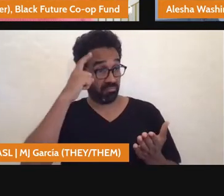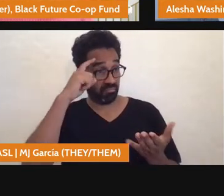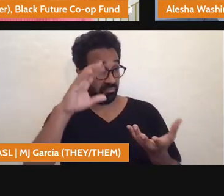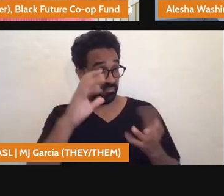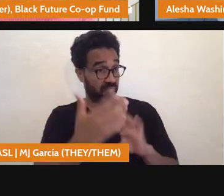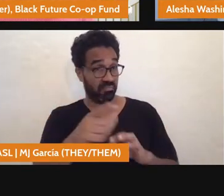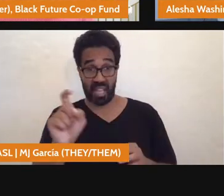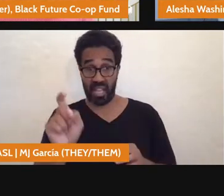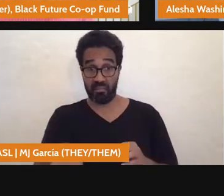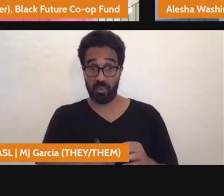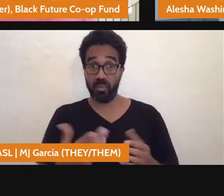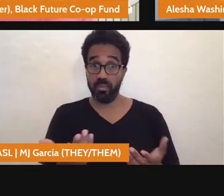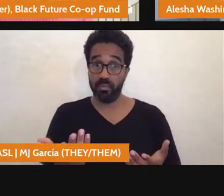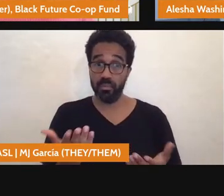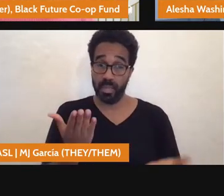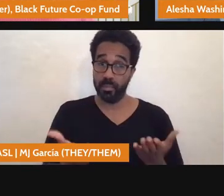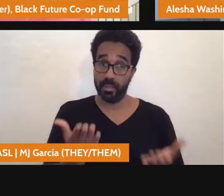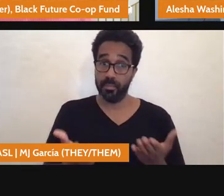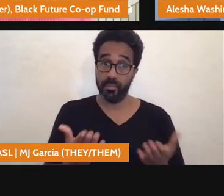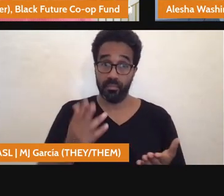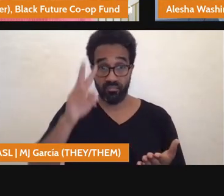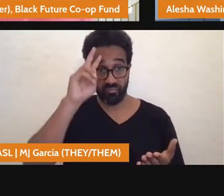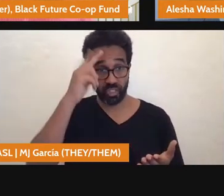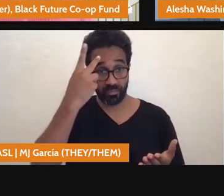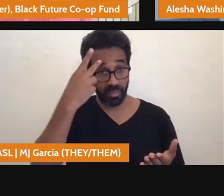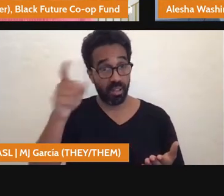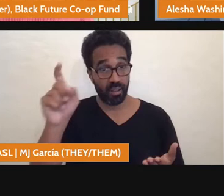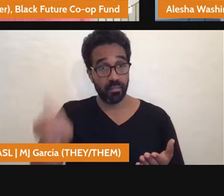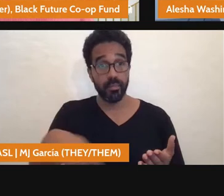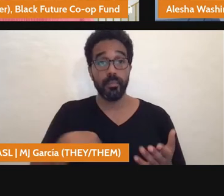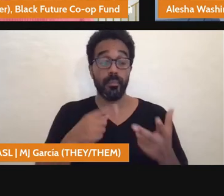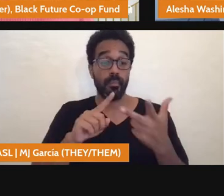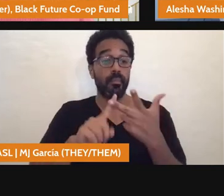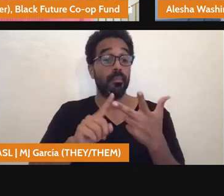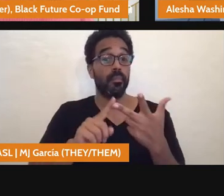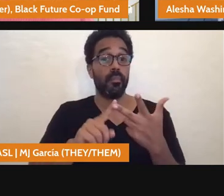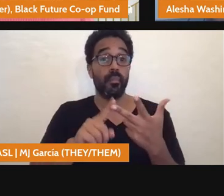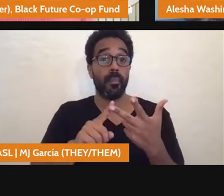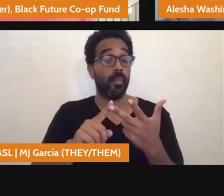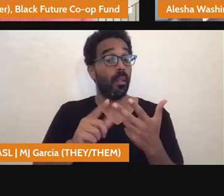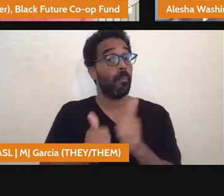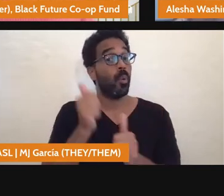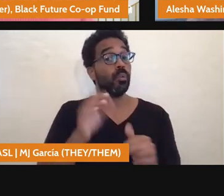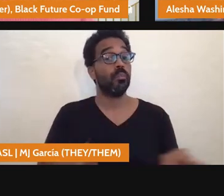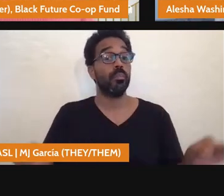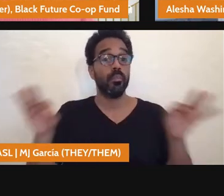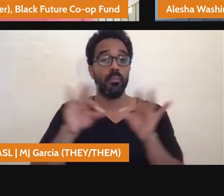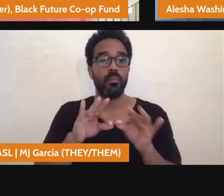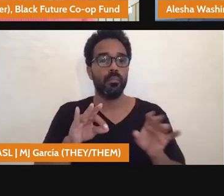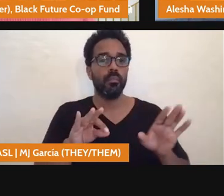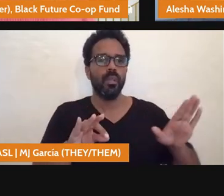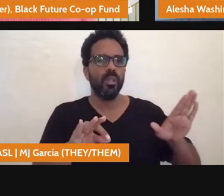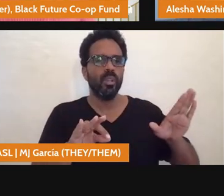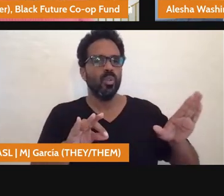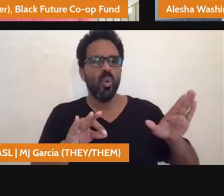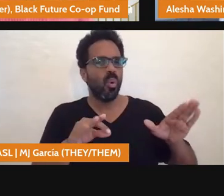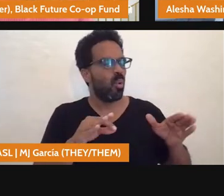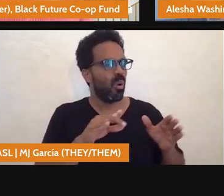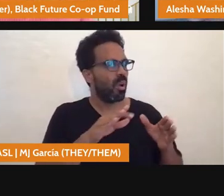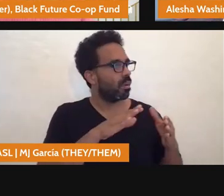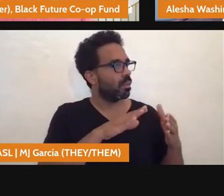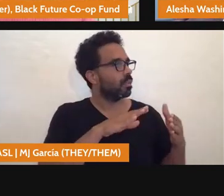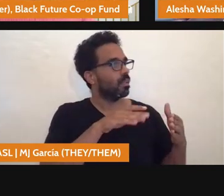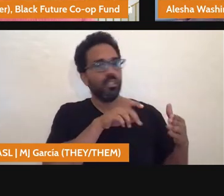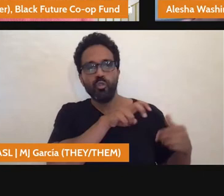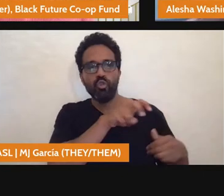in the work. But for me, I think the central point is like, what has been their journey? What's different, you know,